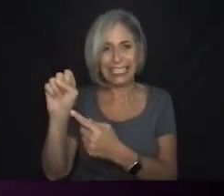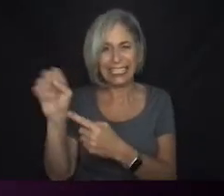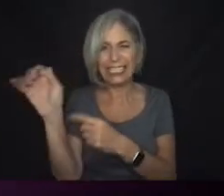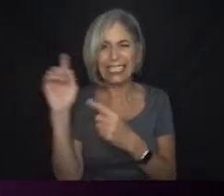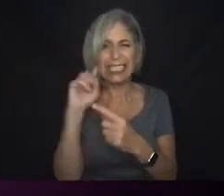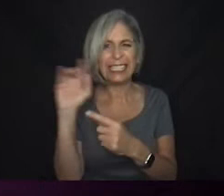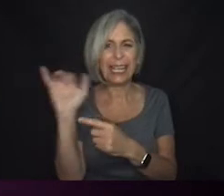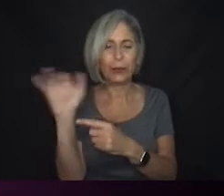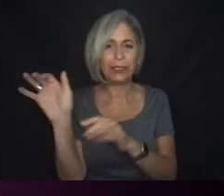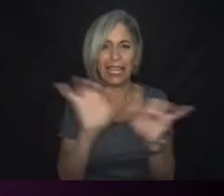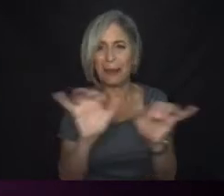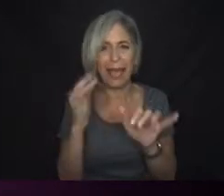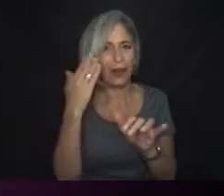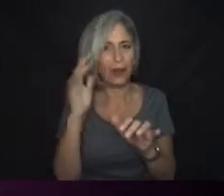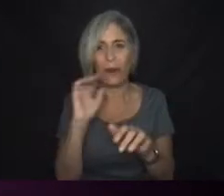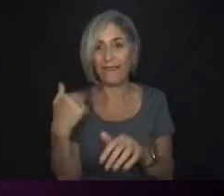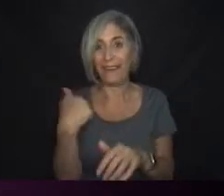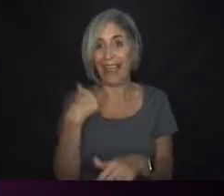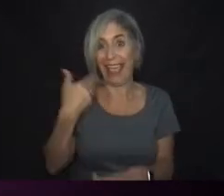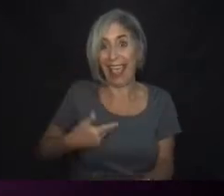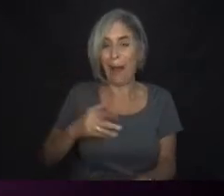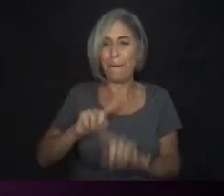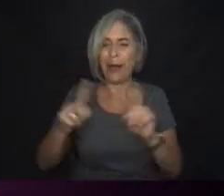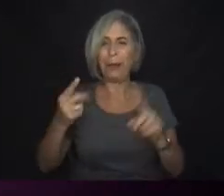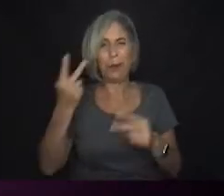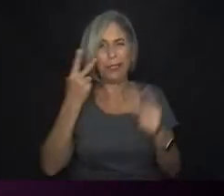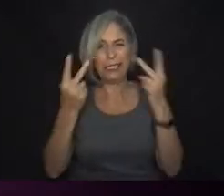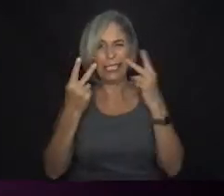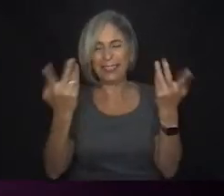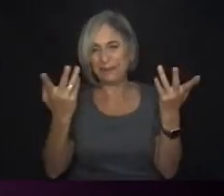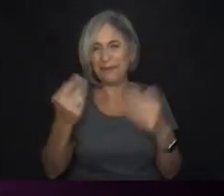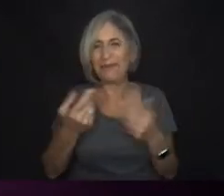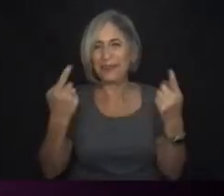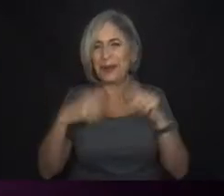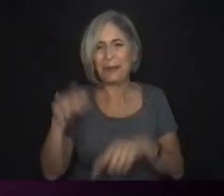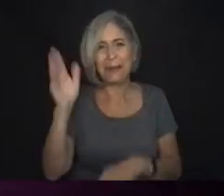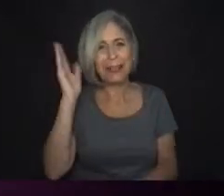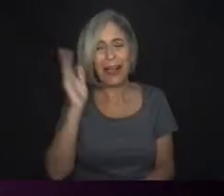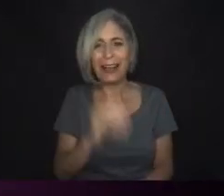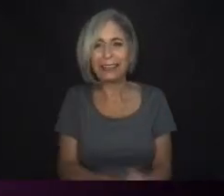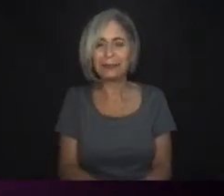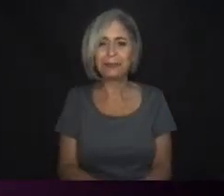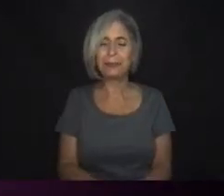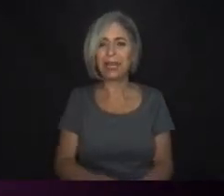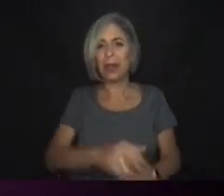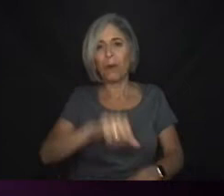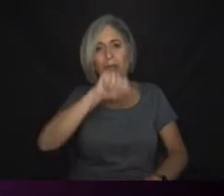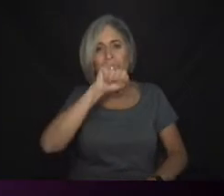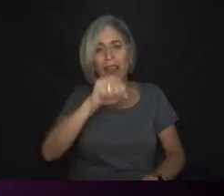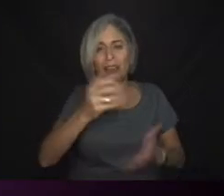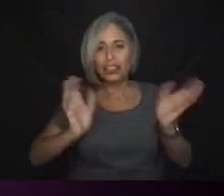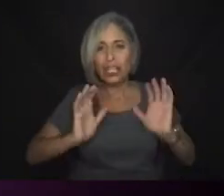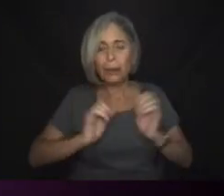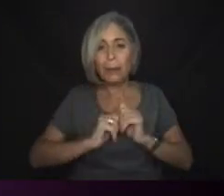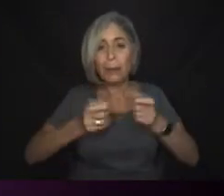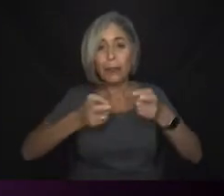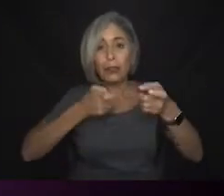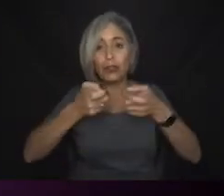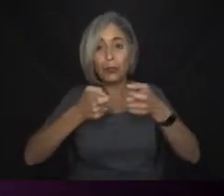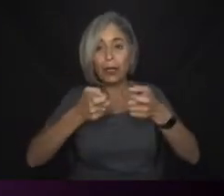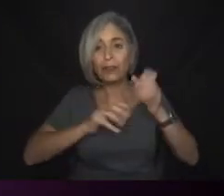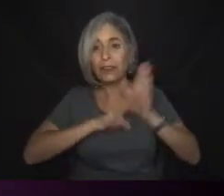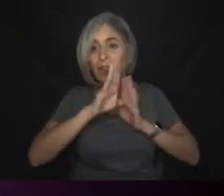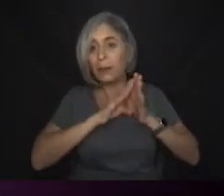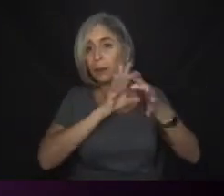Advantageous. Whether or not I am advantageous, we'll find out during the course of the talk. And I'd love to speak to you today. I am the Director of